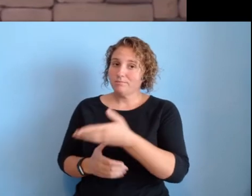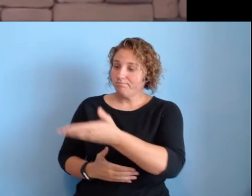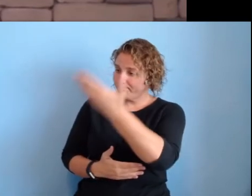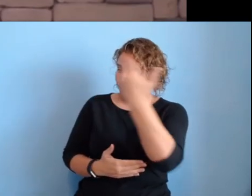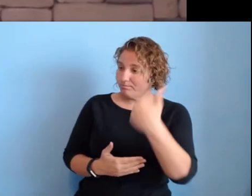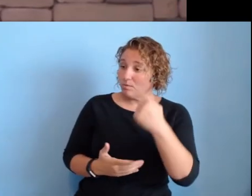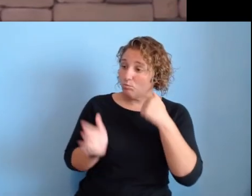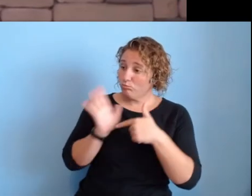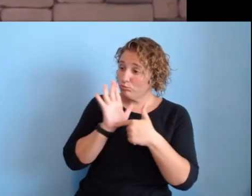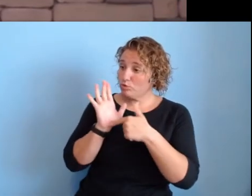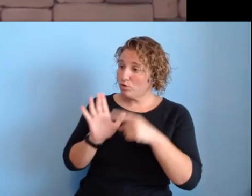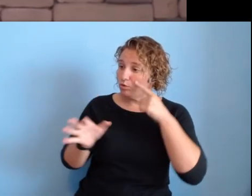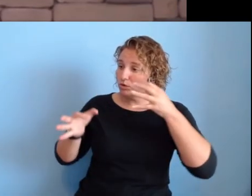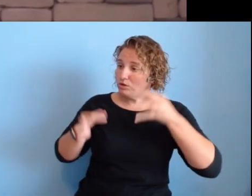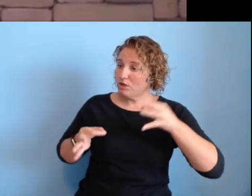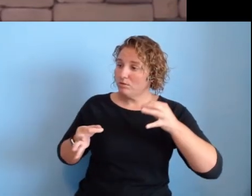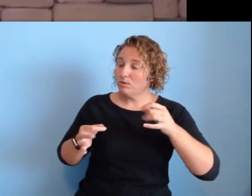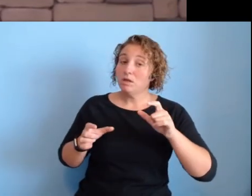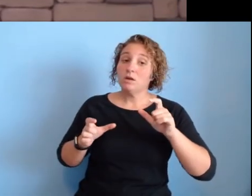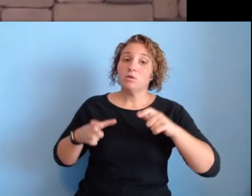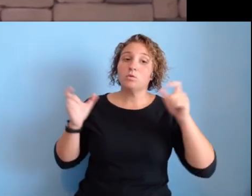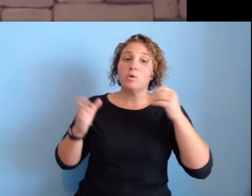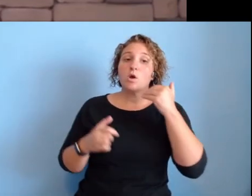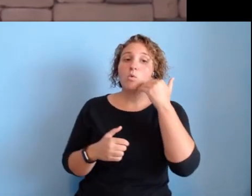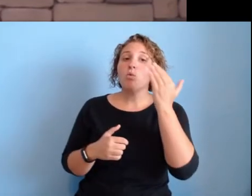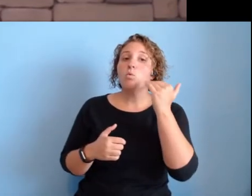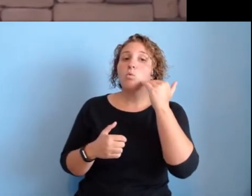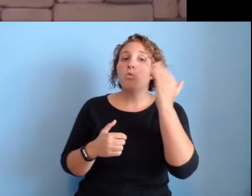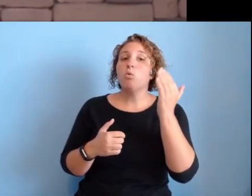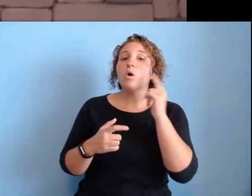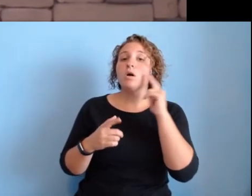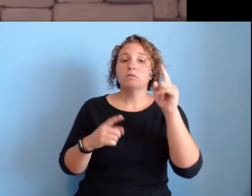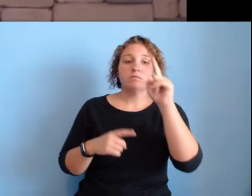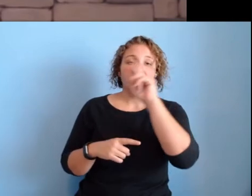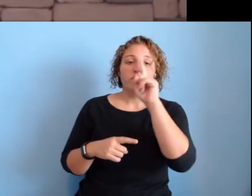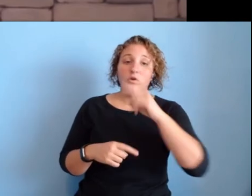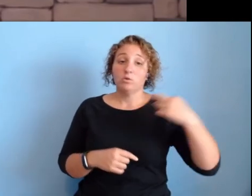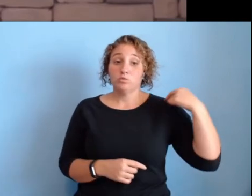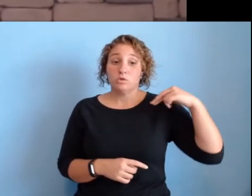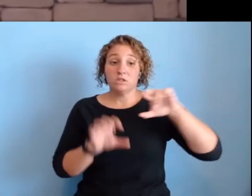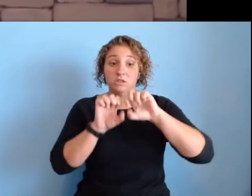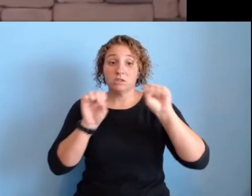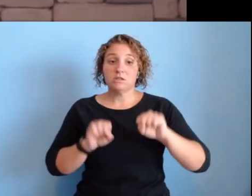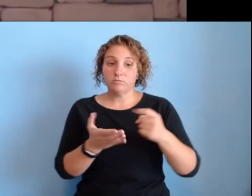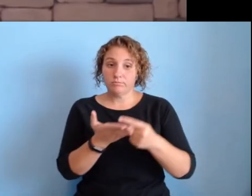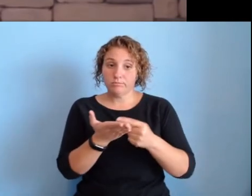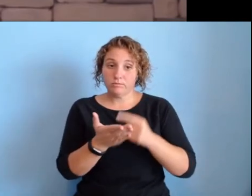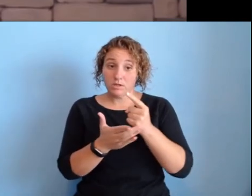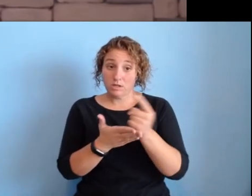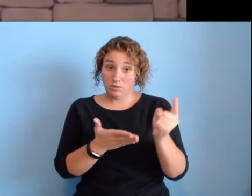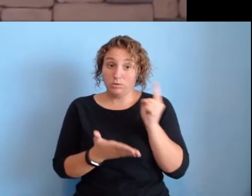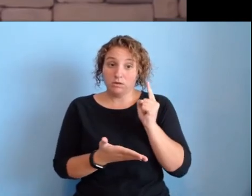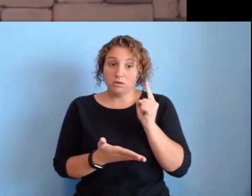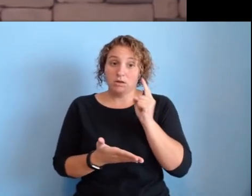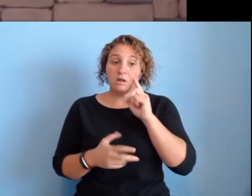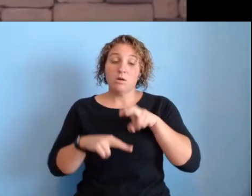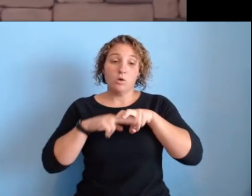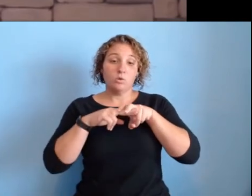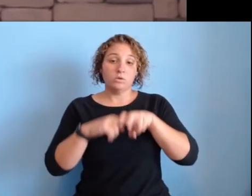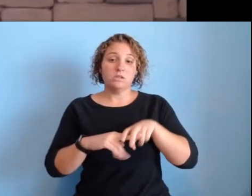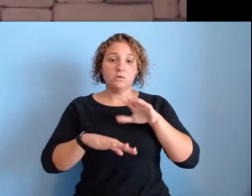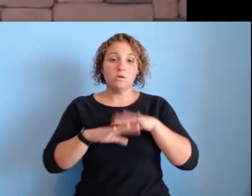unto thee the judgment of the great horror, this false religious system we talked about last week, that sitteth upon